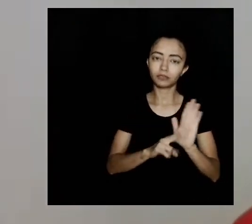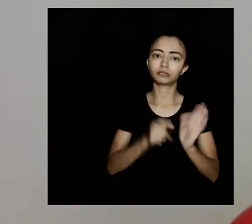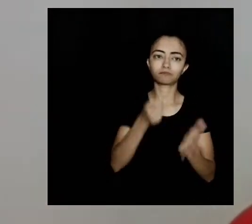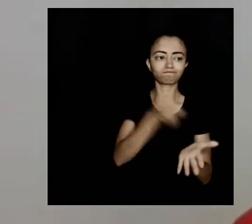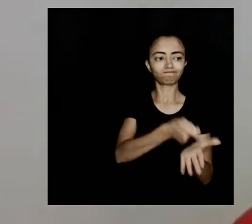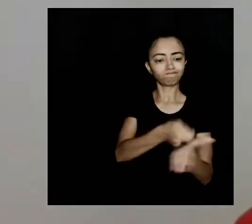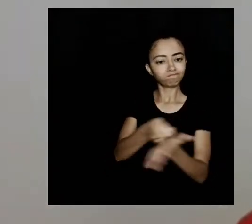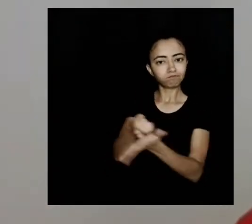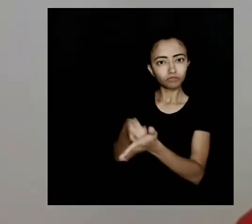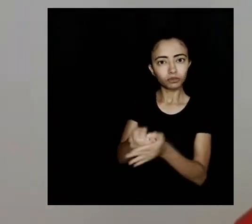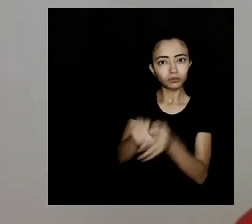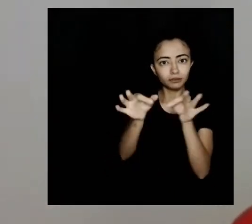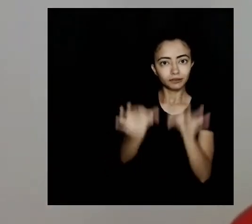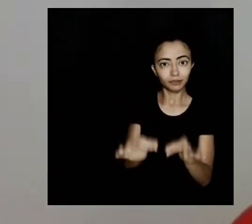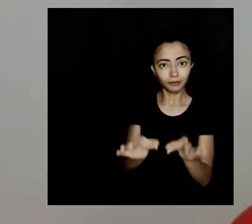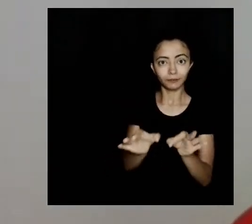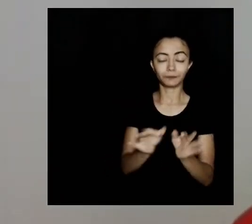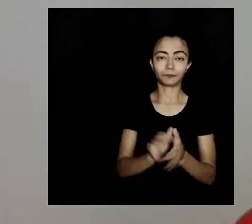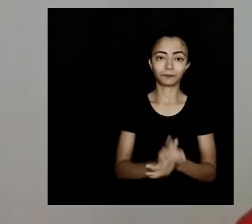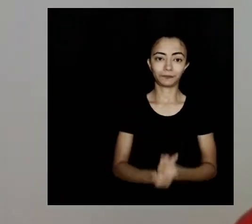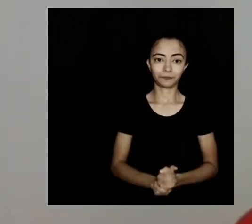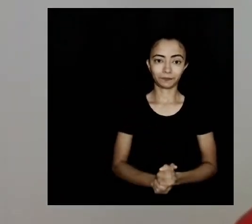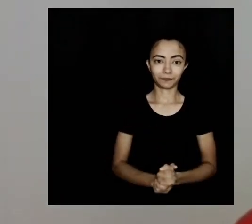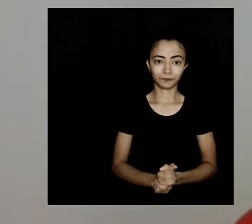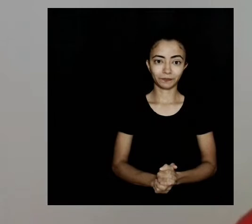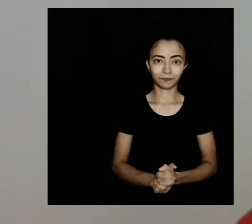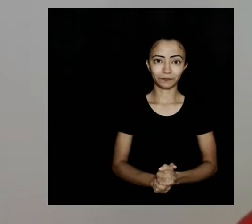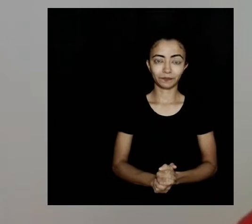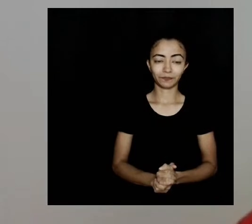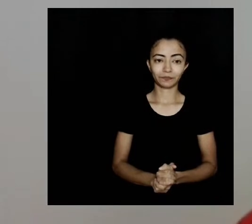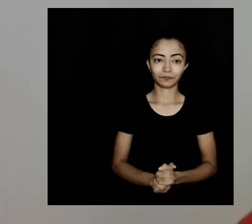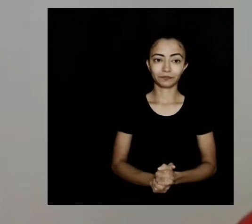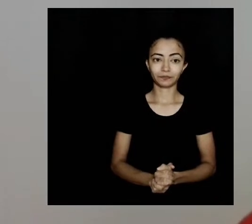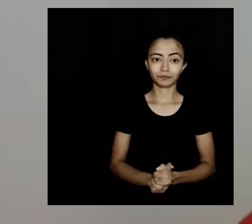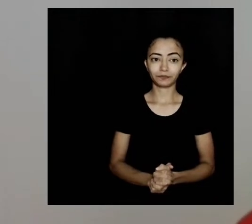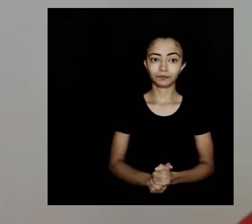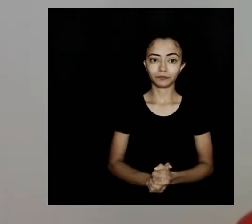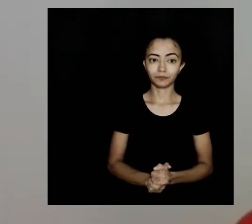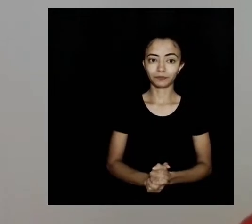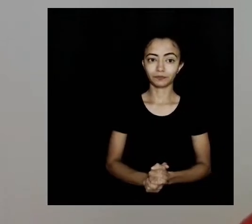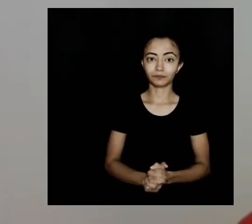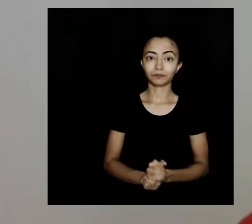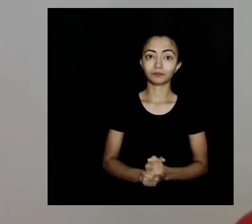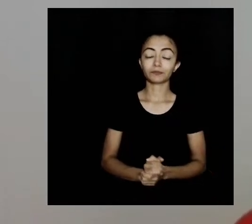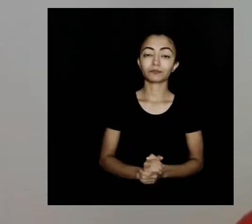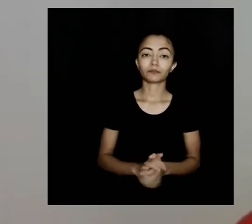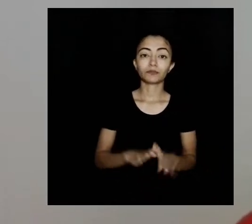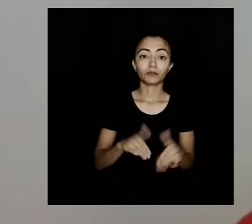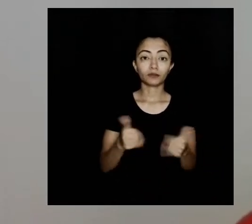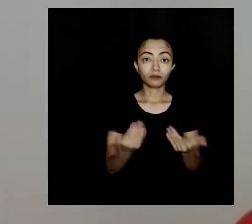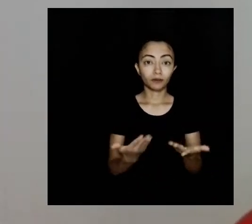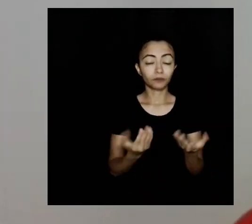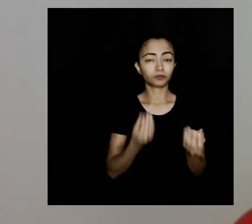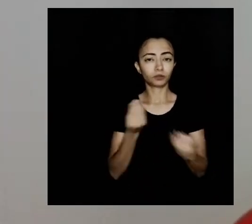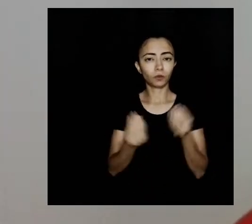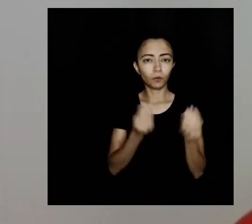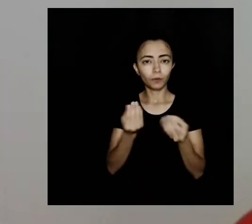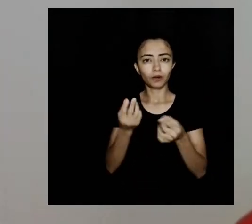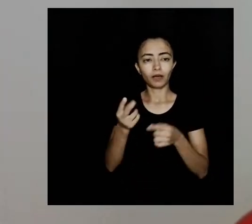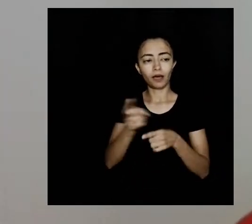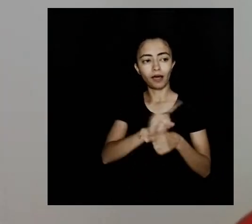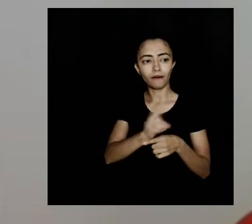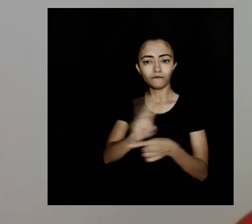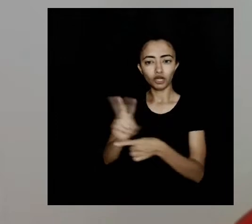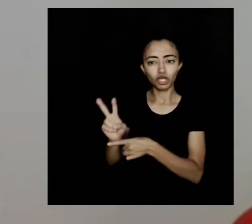the rules to be really followed. Your voice, when it can be heard,